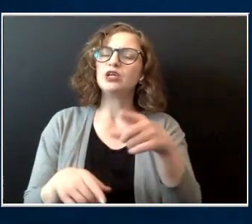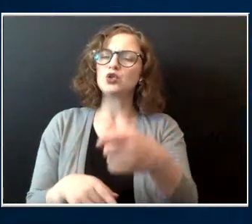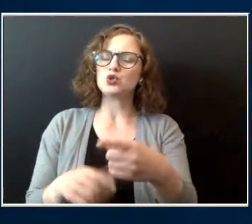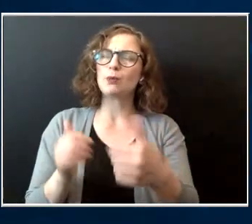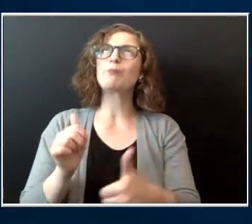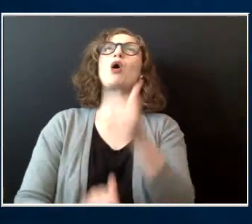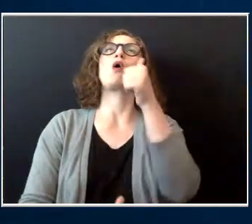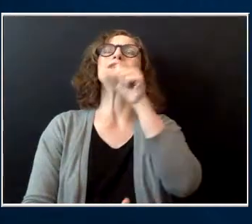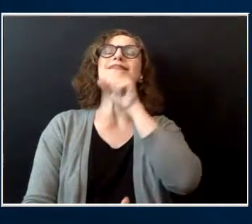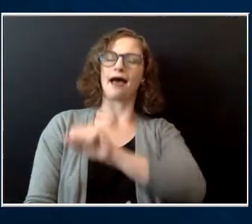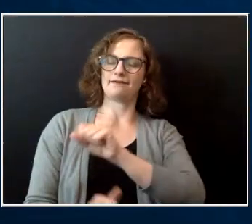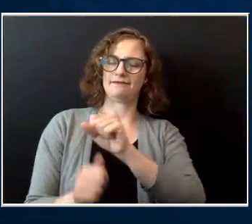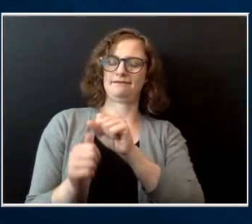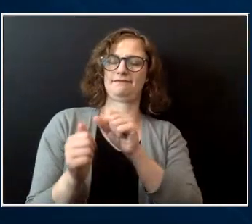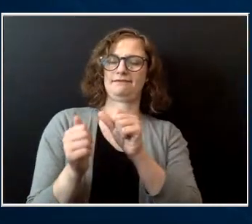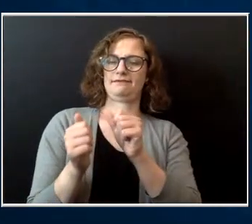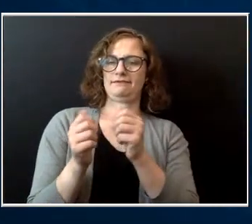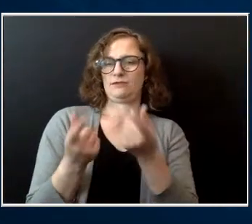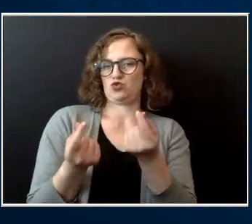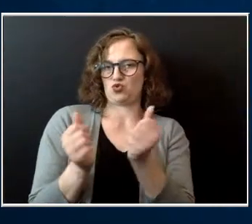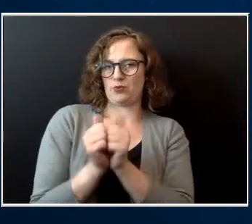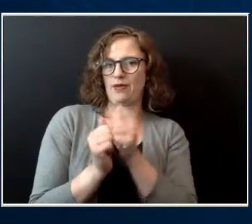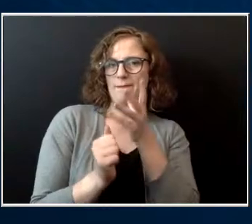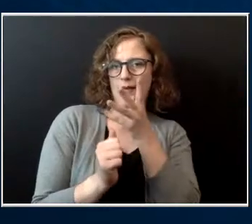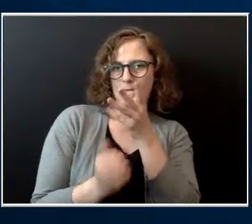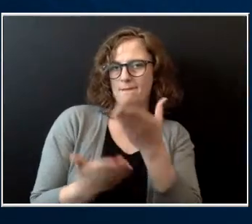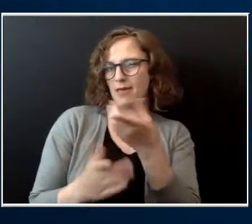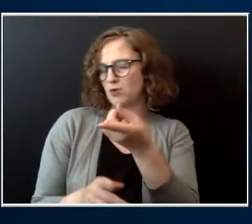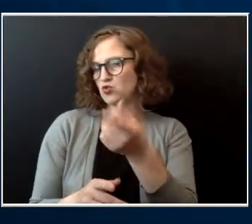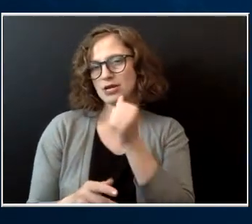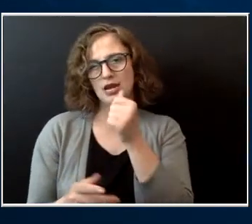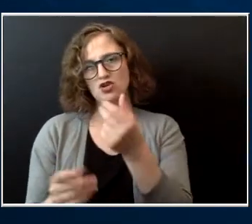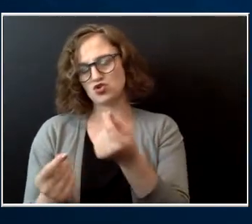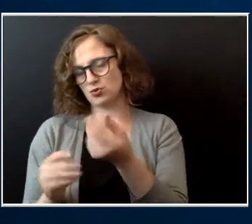didn't do before this study, in addition to shopping, grocery shopping?